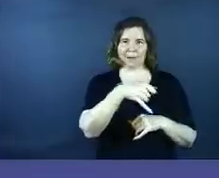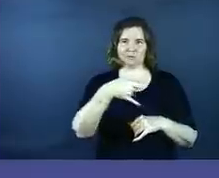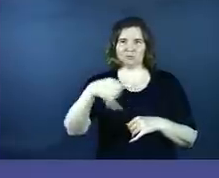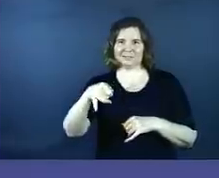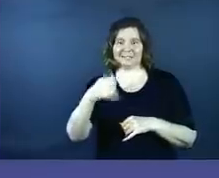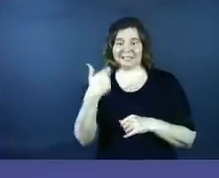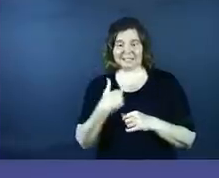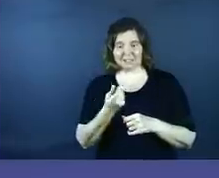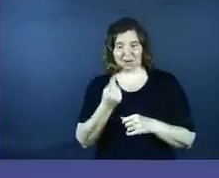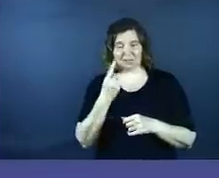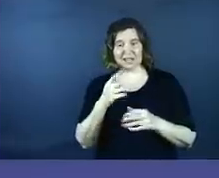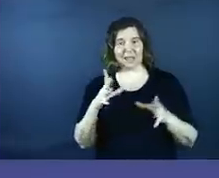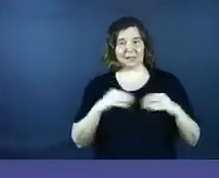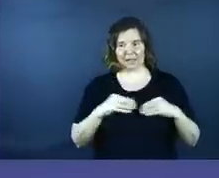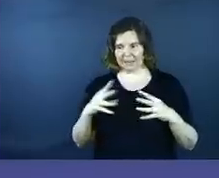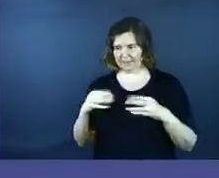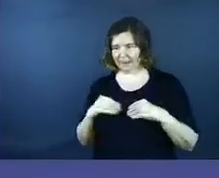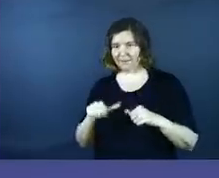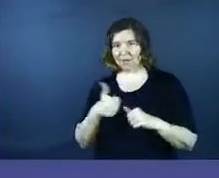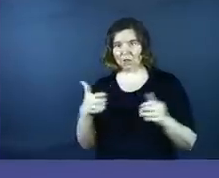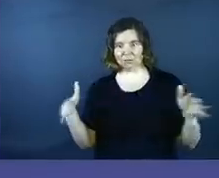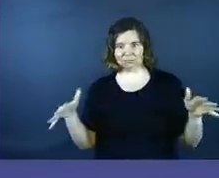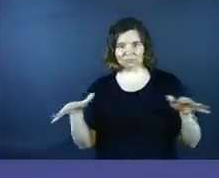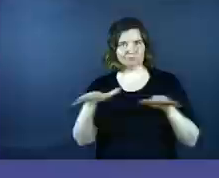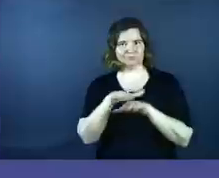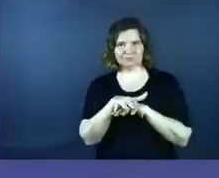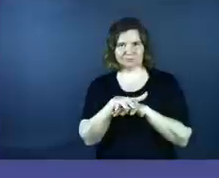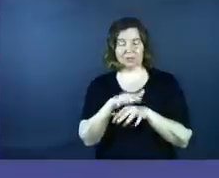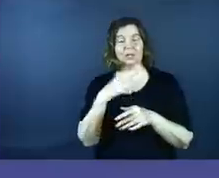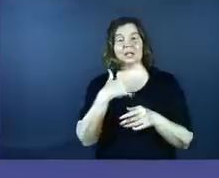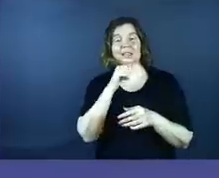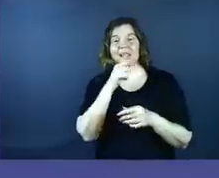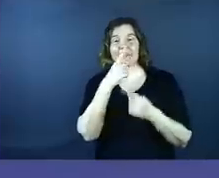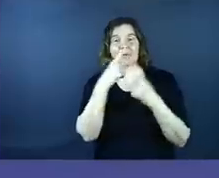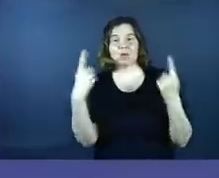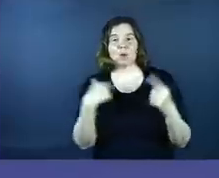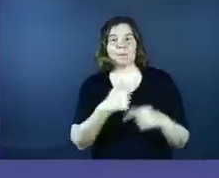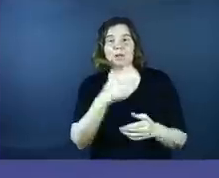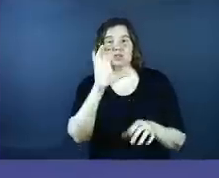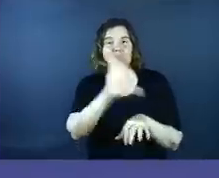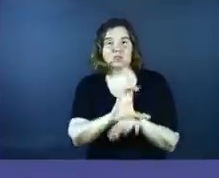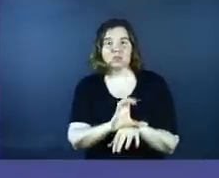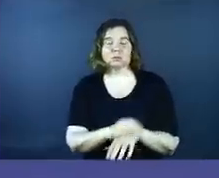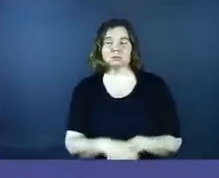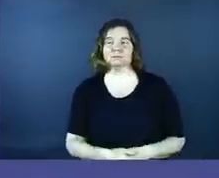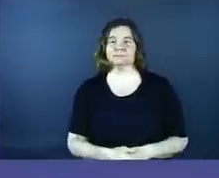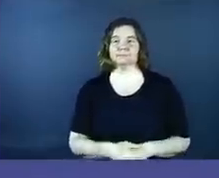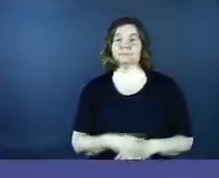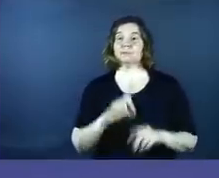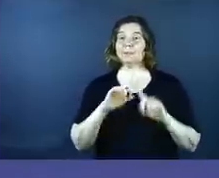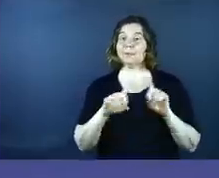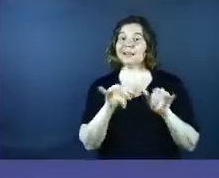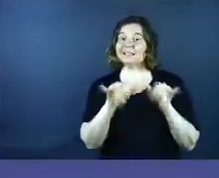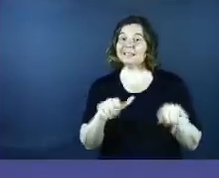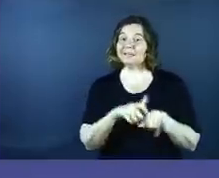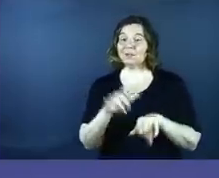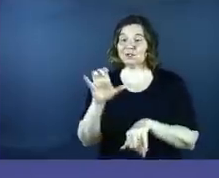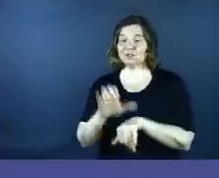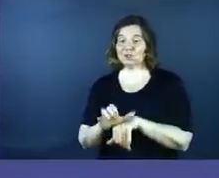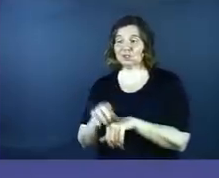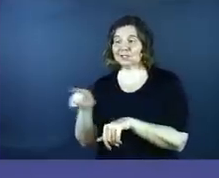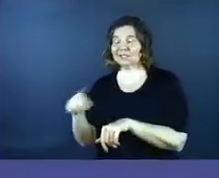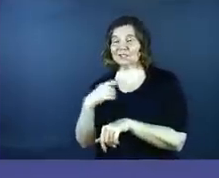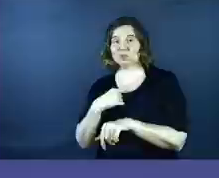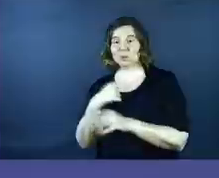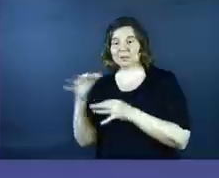the claims of the other. The proven success of science simply cannot be ignored by the church, on the one hand, but neither can the church's claim